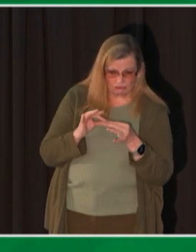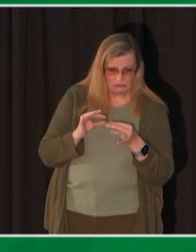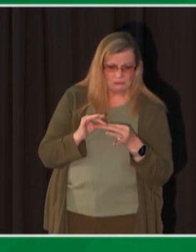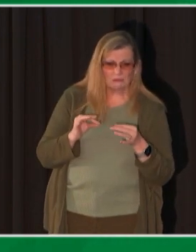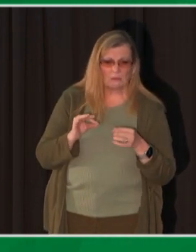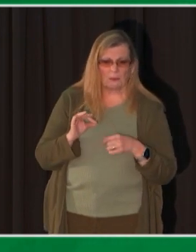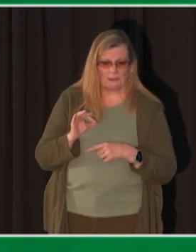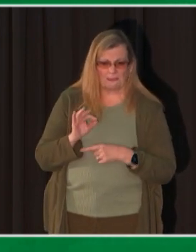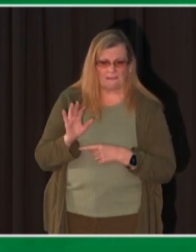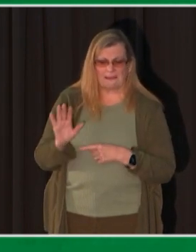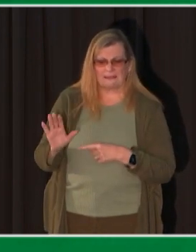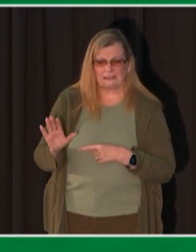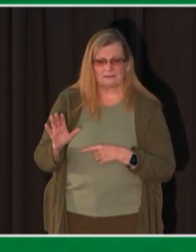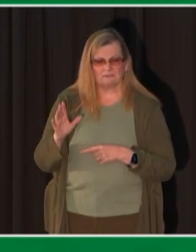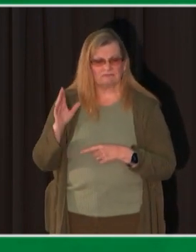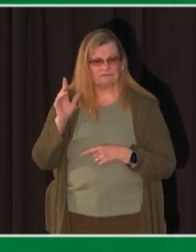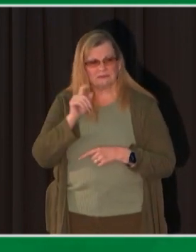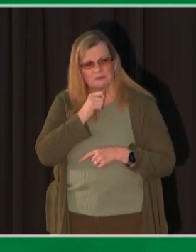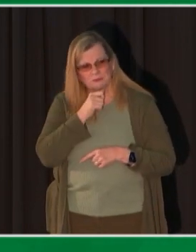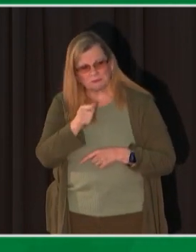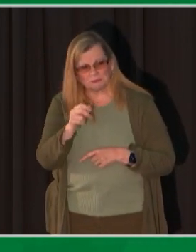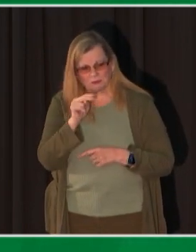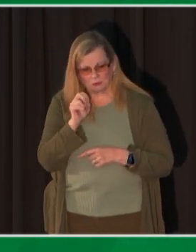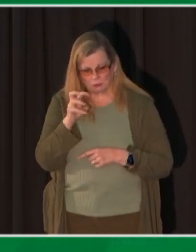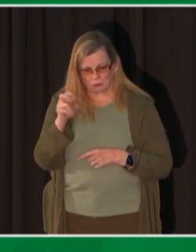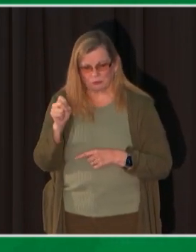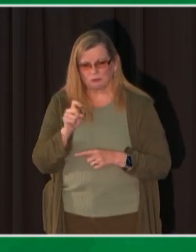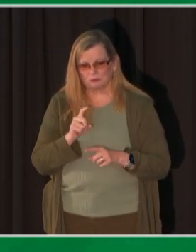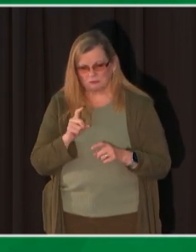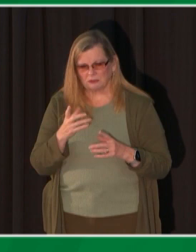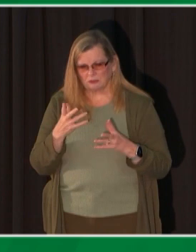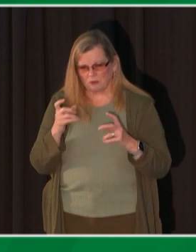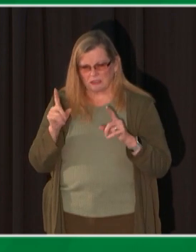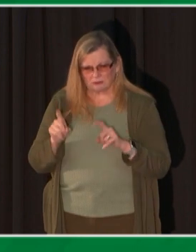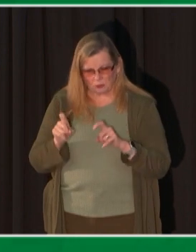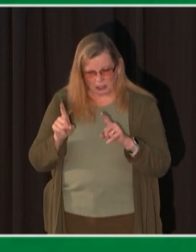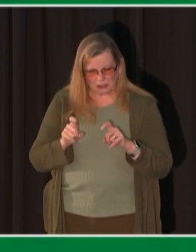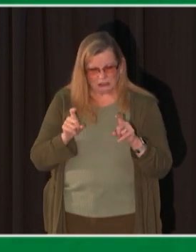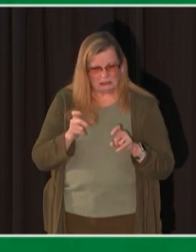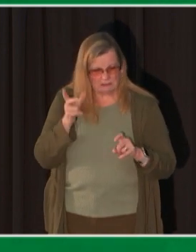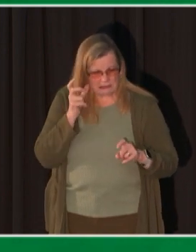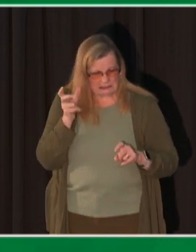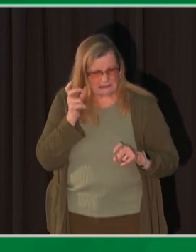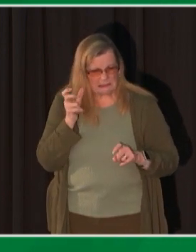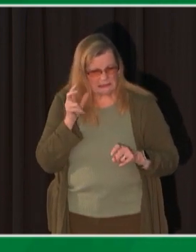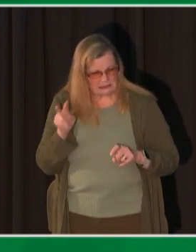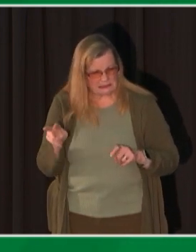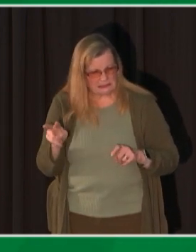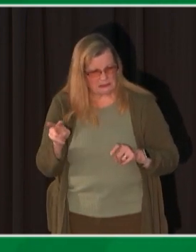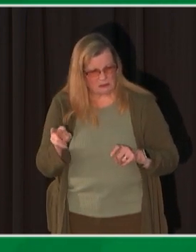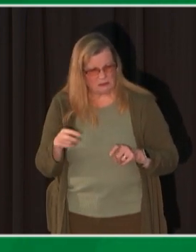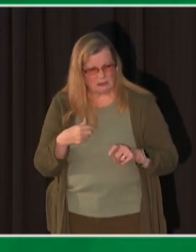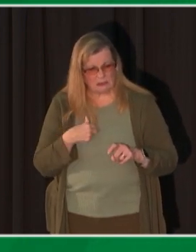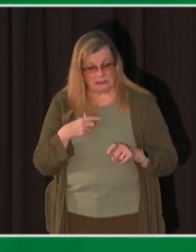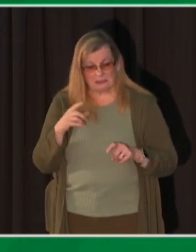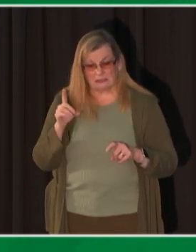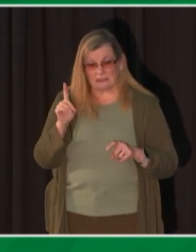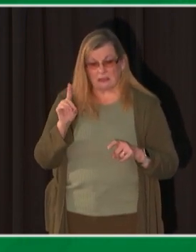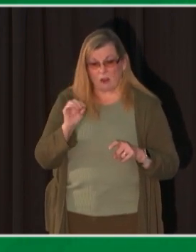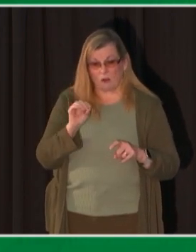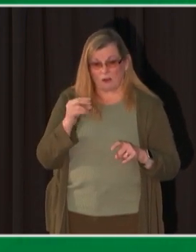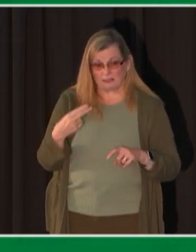lot of the questions that were asked as well. Our DOH team has also done